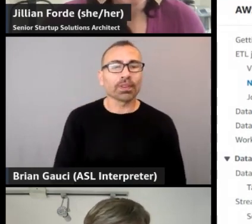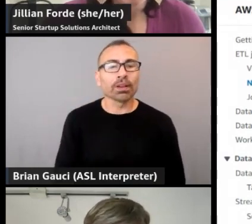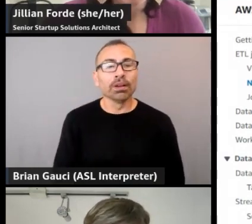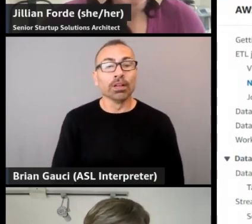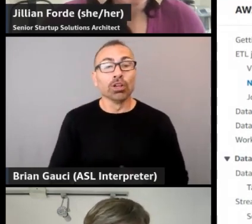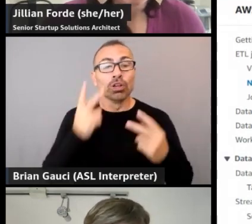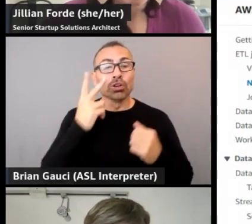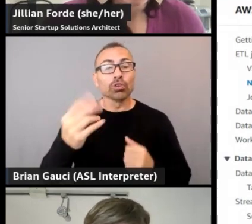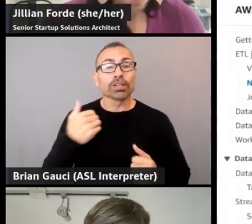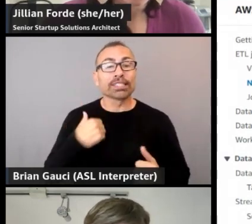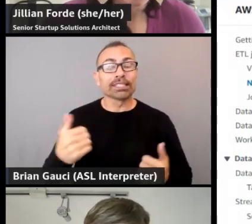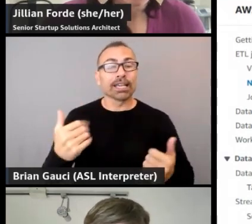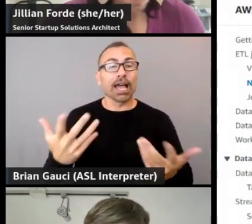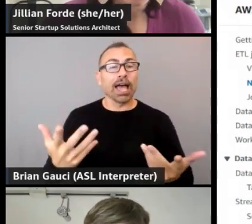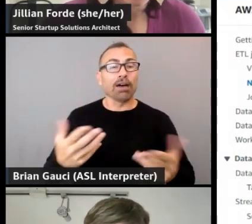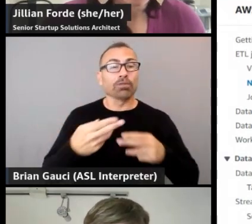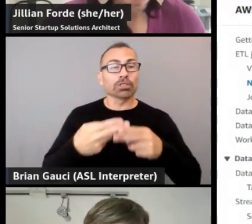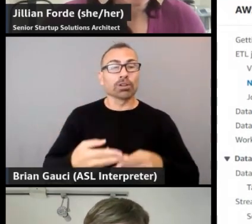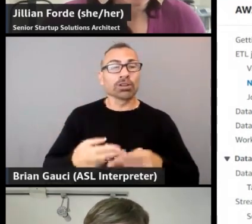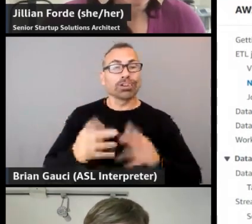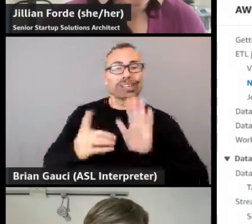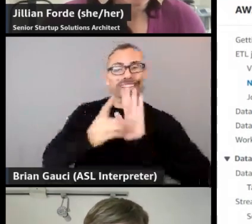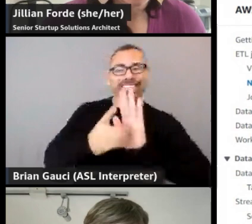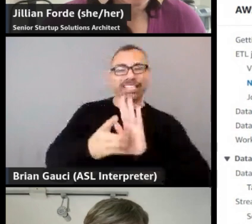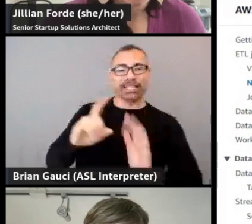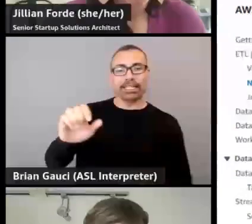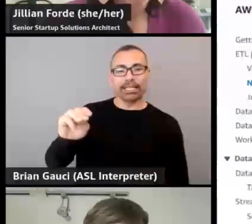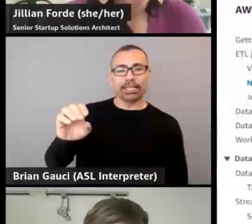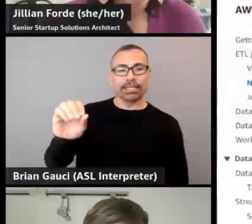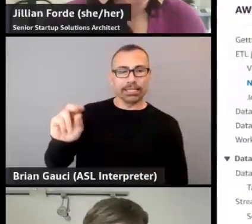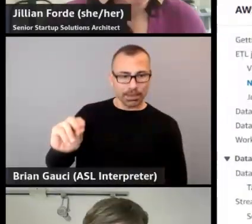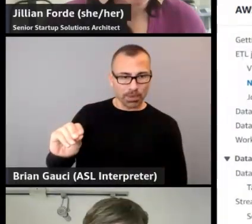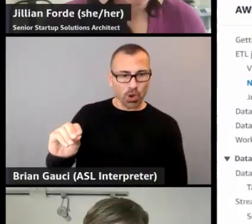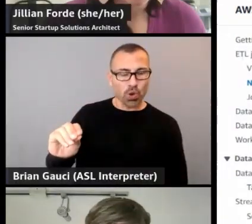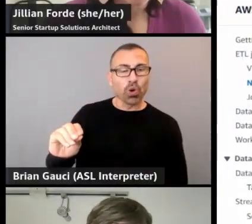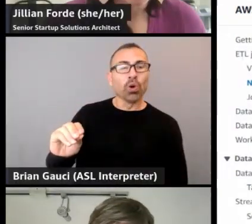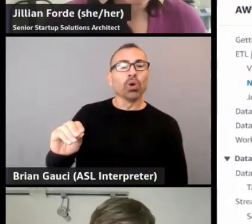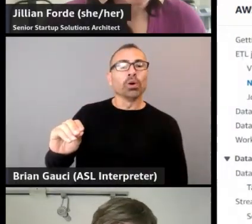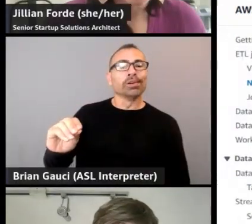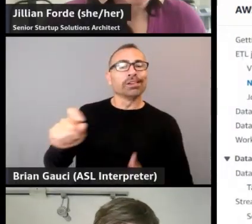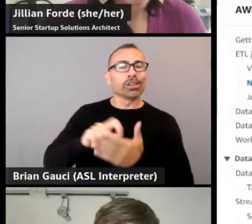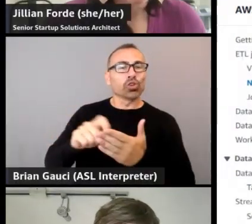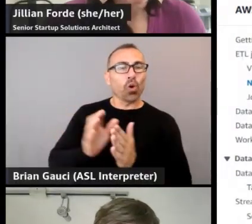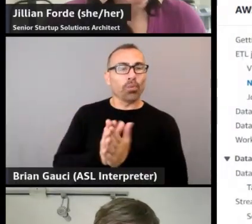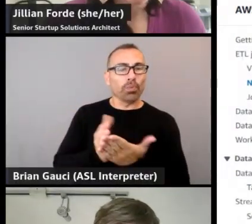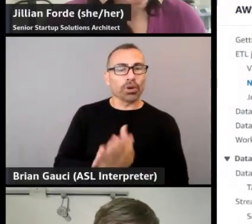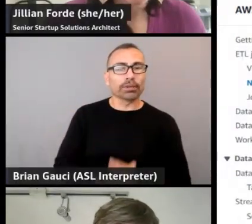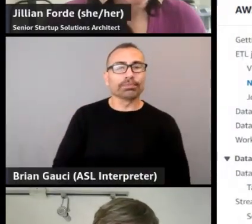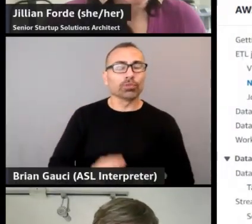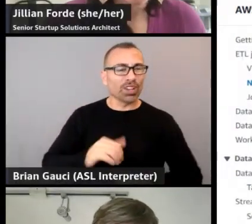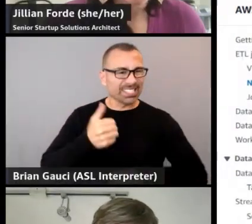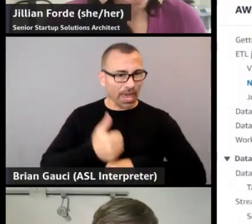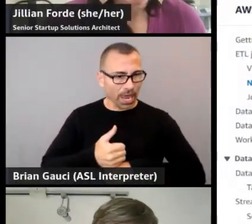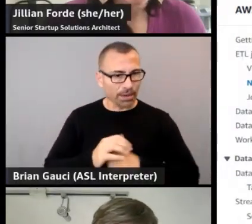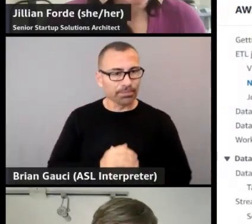demo notebook, which I've set it up. What it is doing is it's actually starting the notebook.